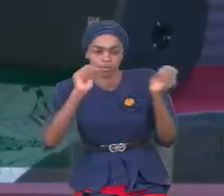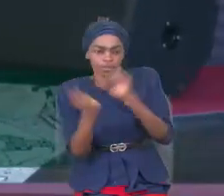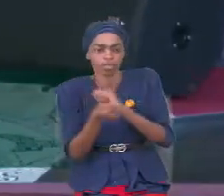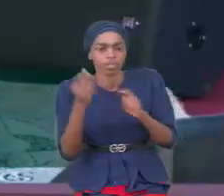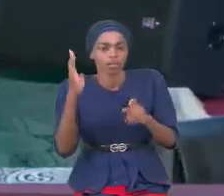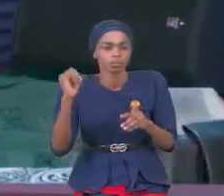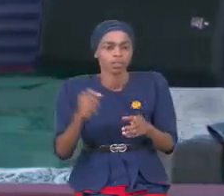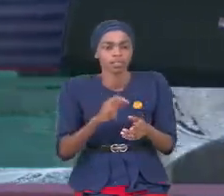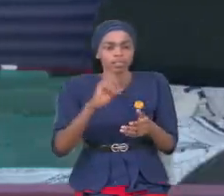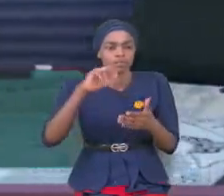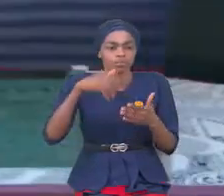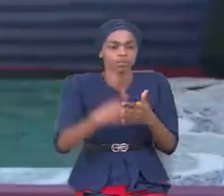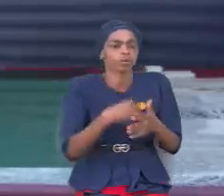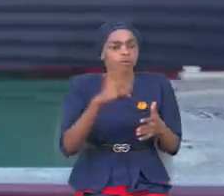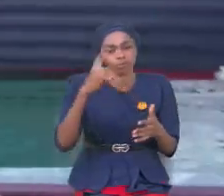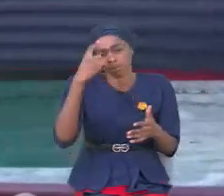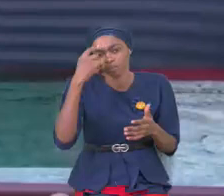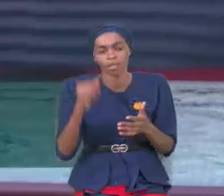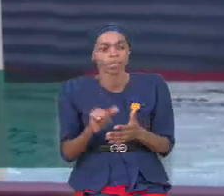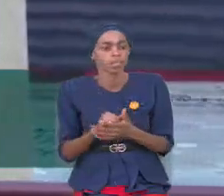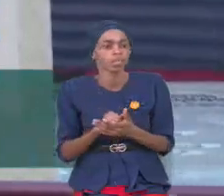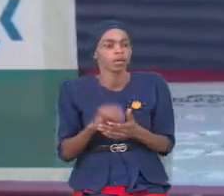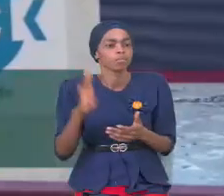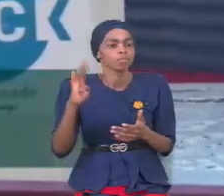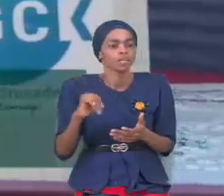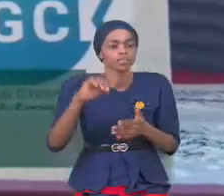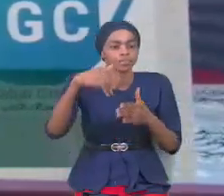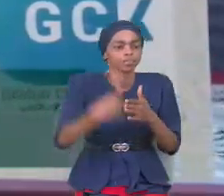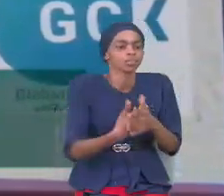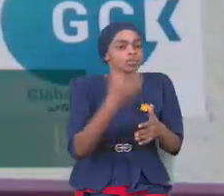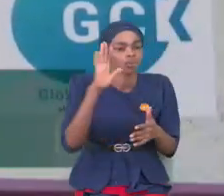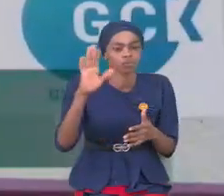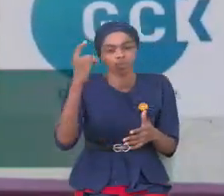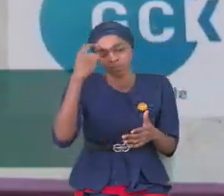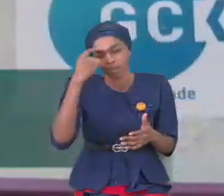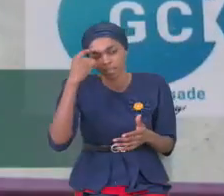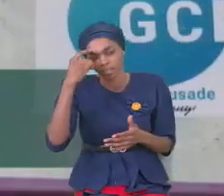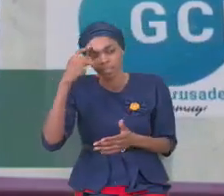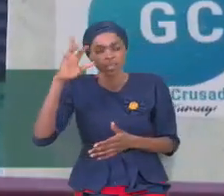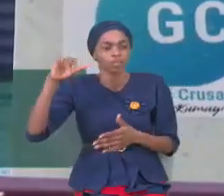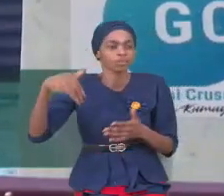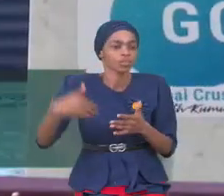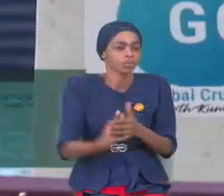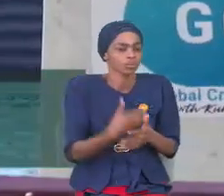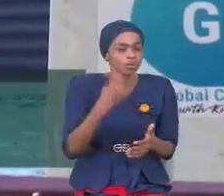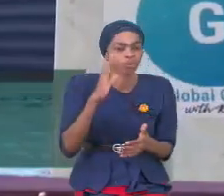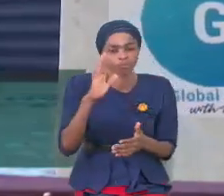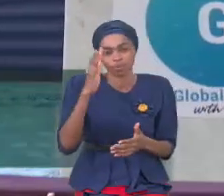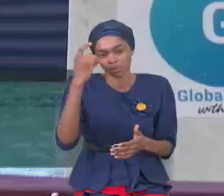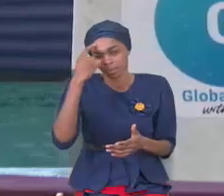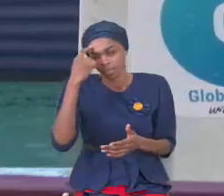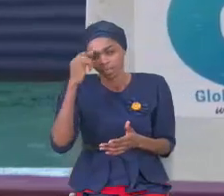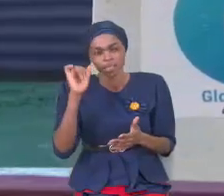renewing of your mind, the renewing of your mind, The mind needs